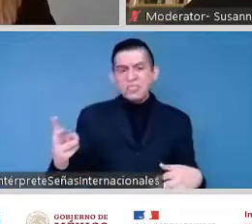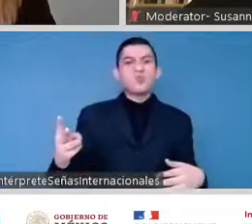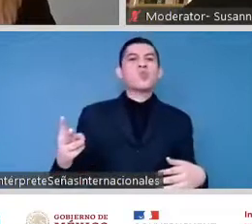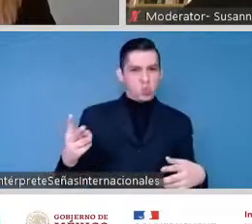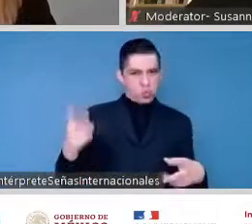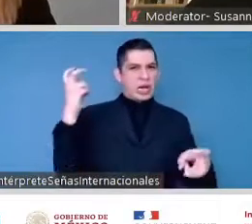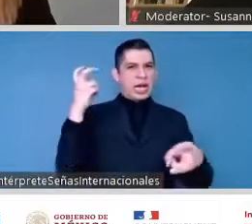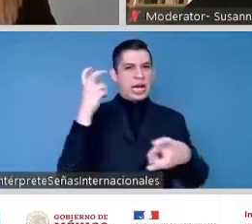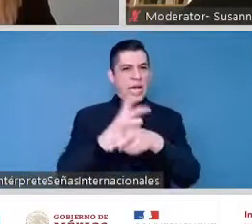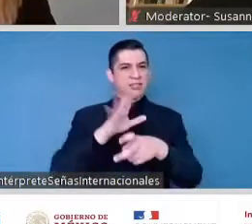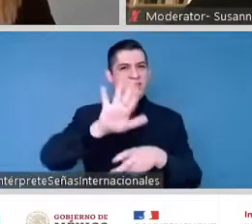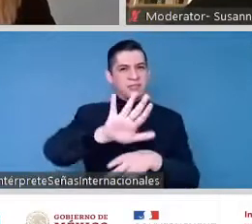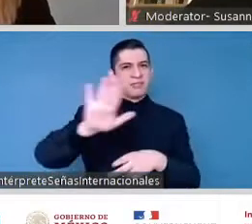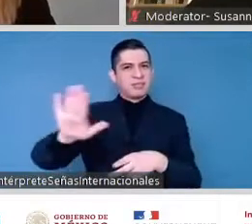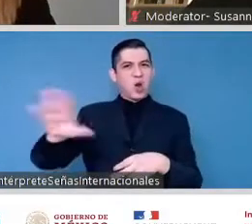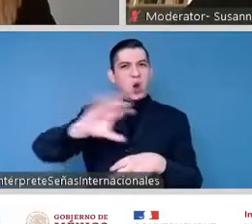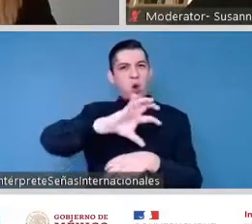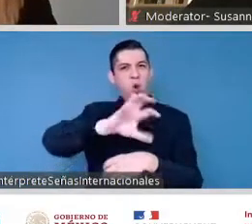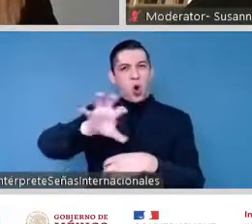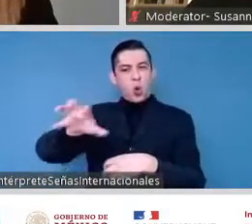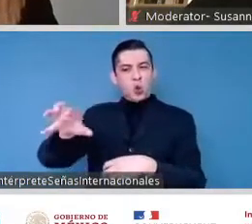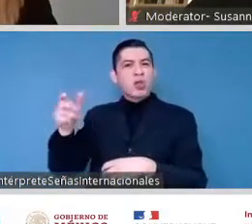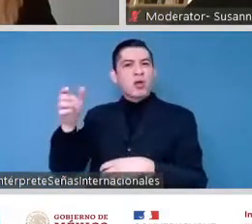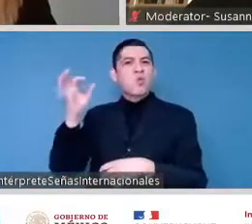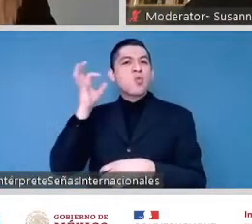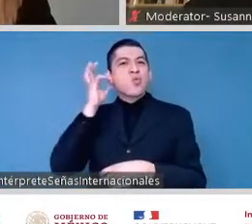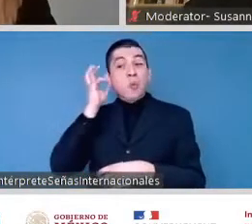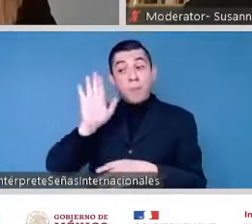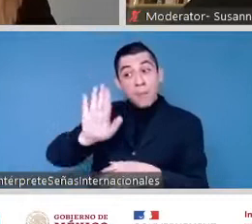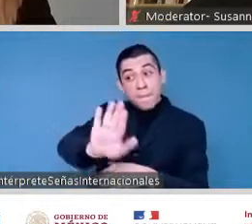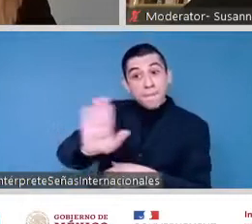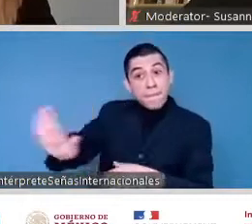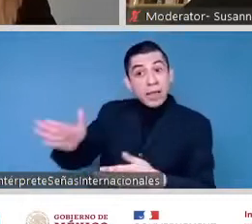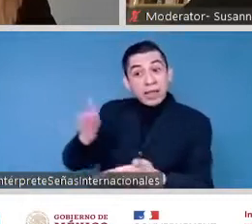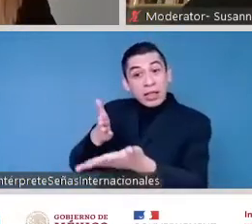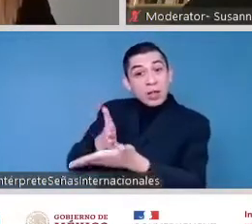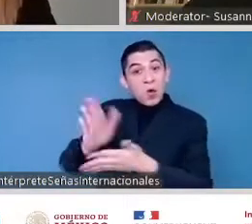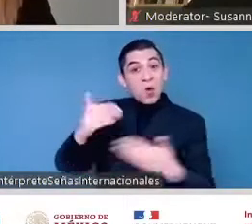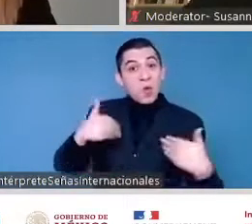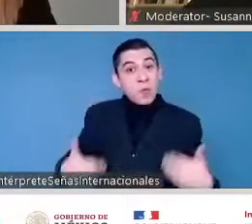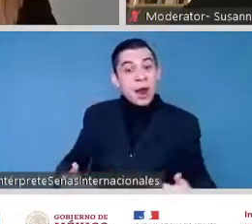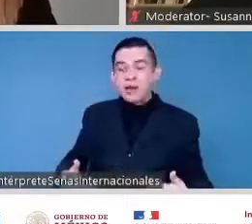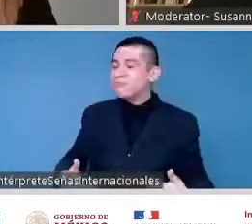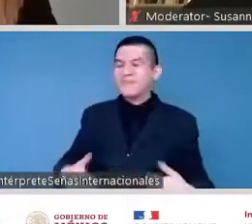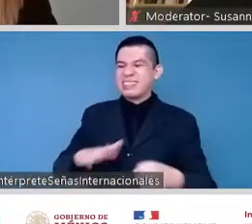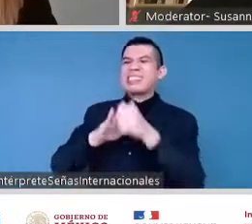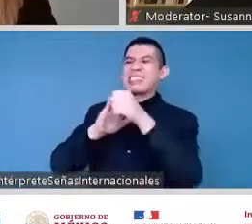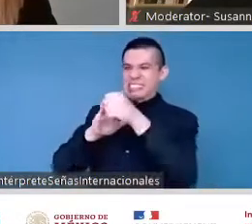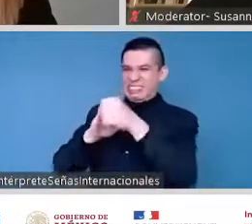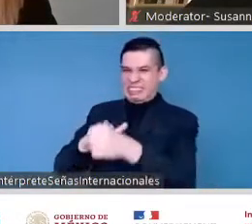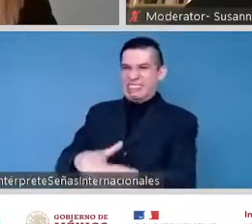and how we can use this very vivid platform for a real acceleration of progress to achieving